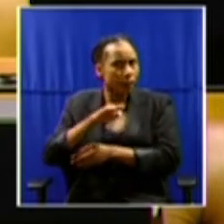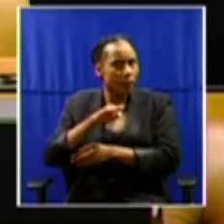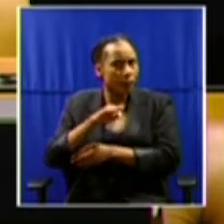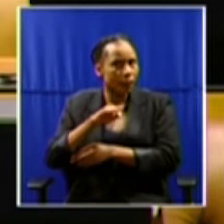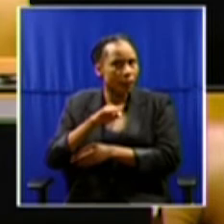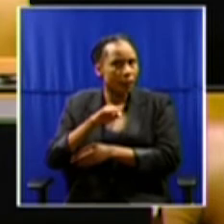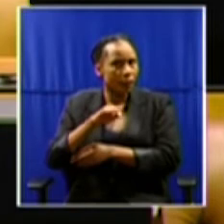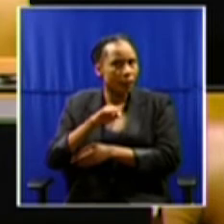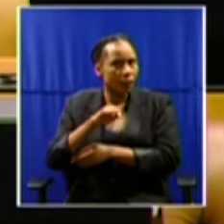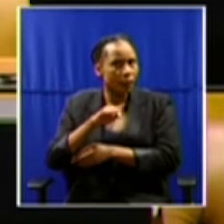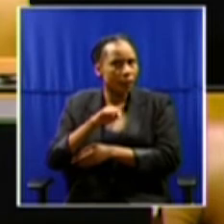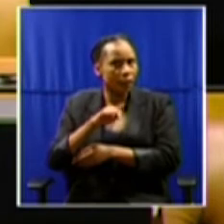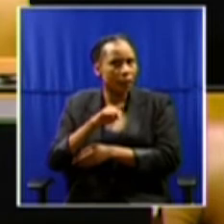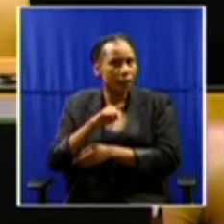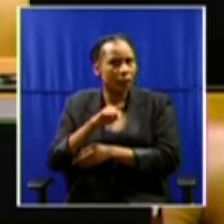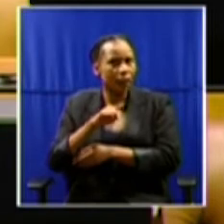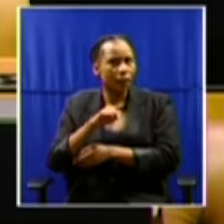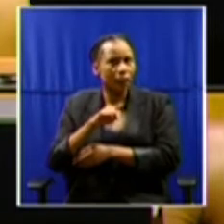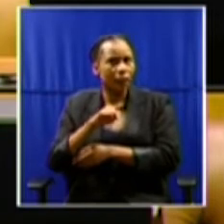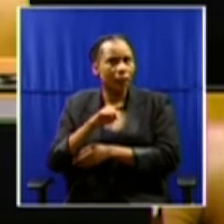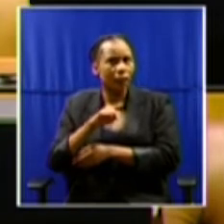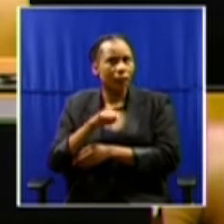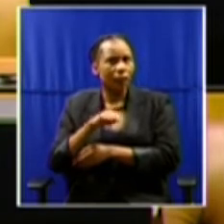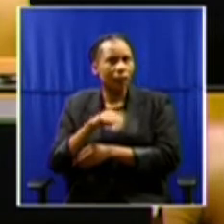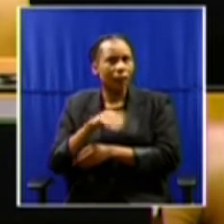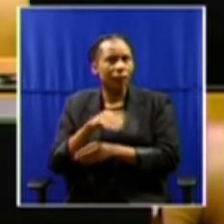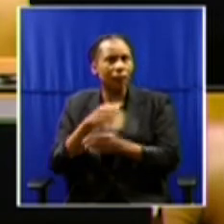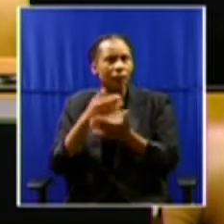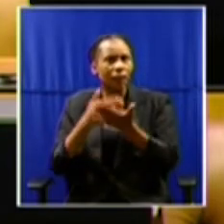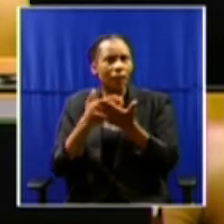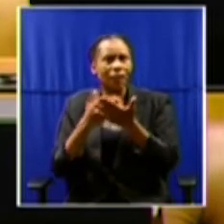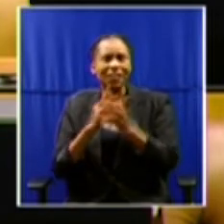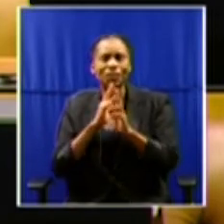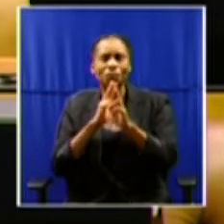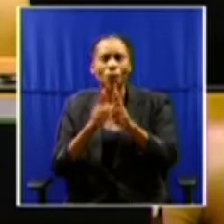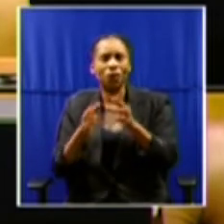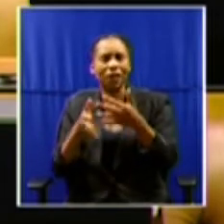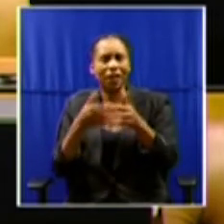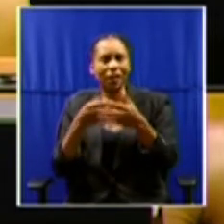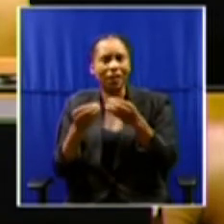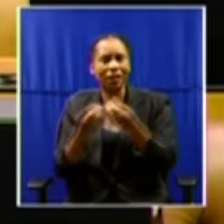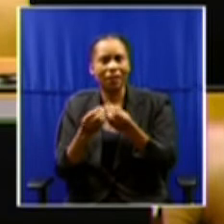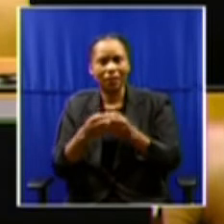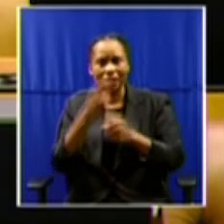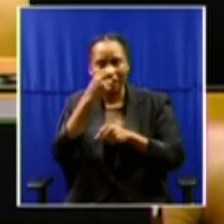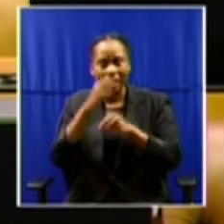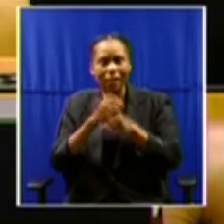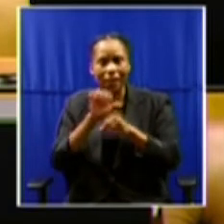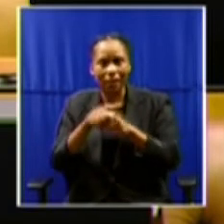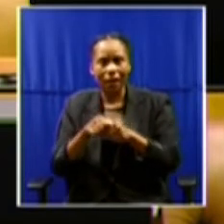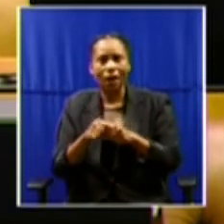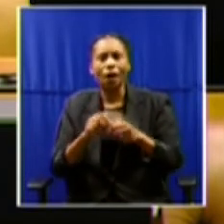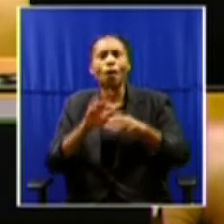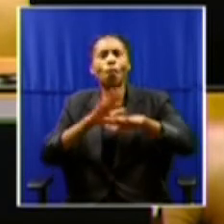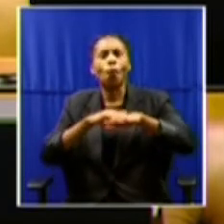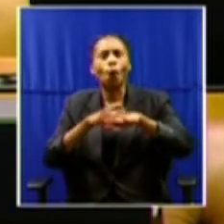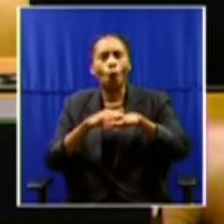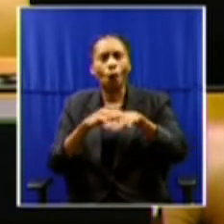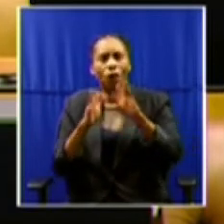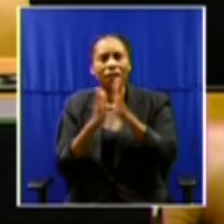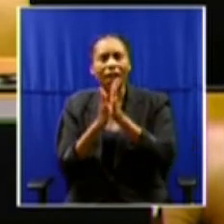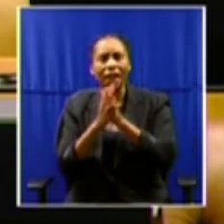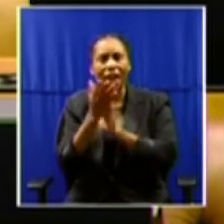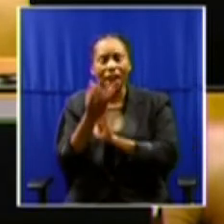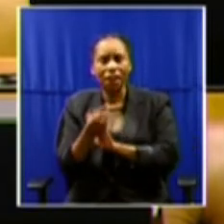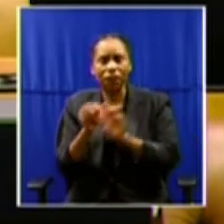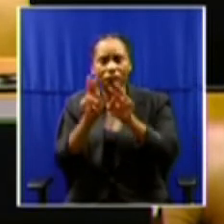units on the police station to be able to respond at whatever given time. Besides that, we have 10 more that are